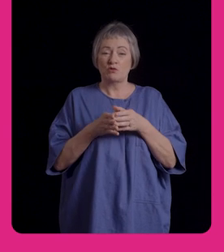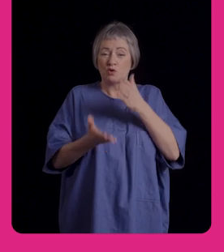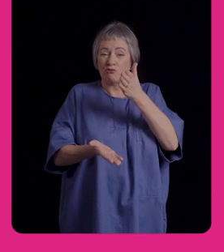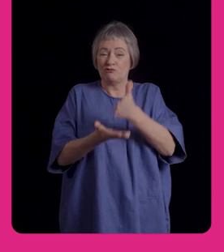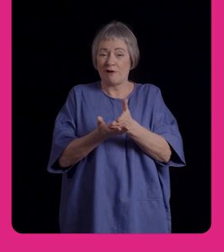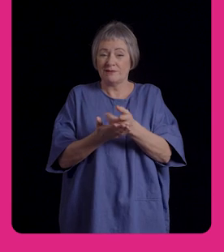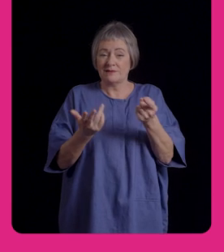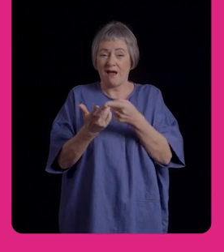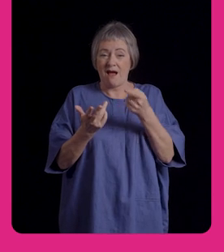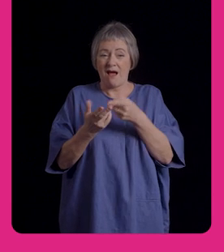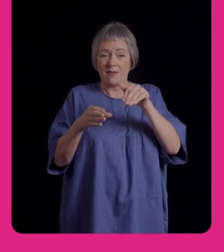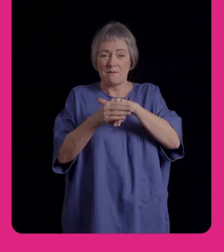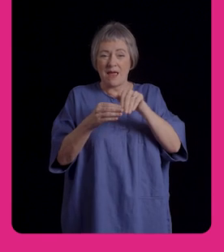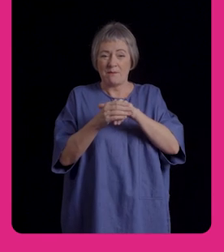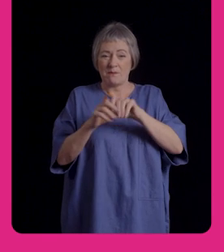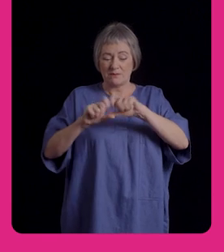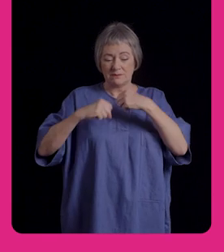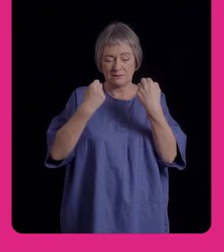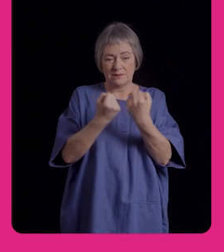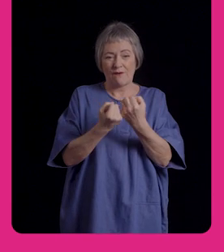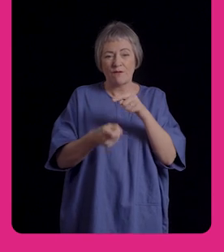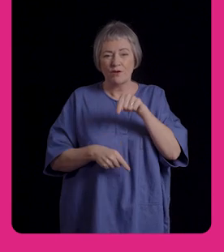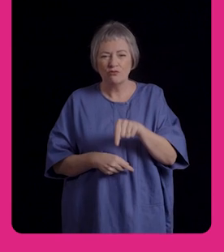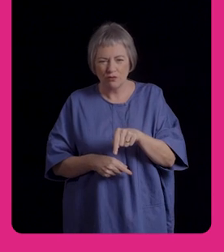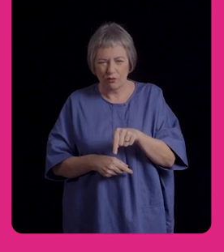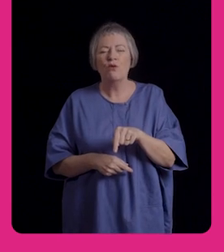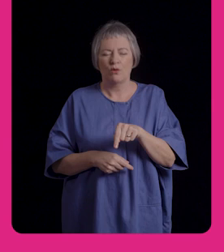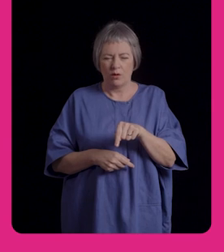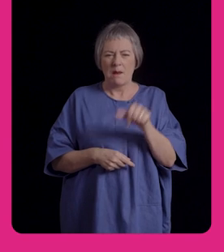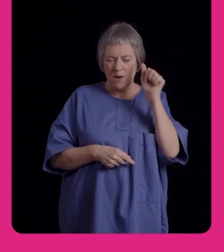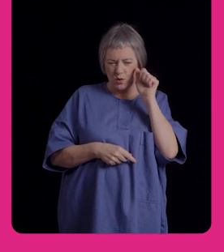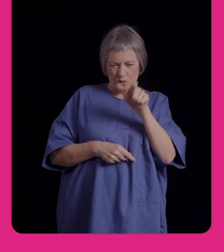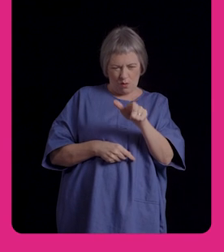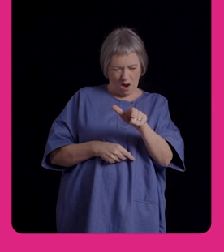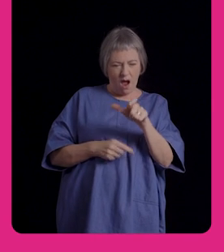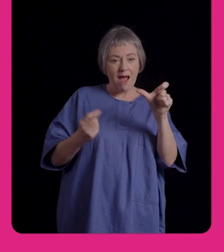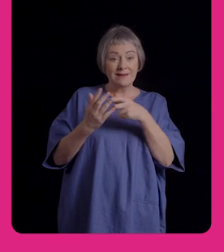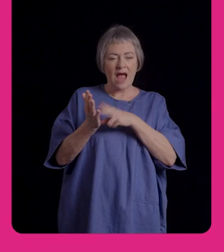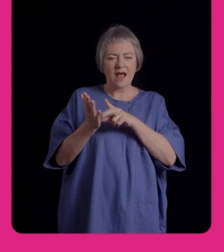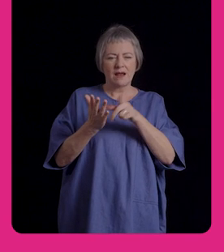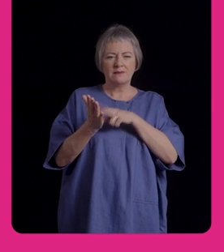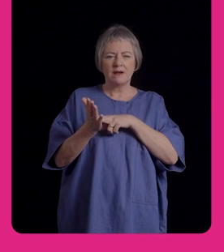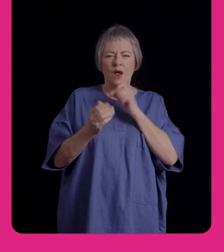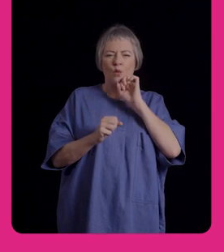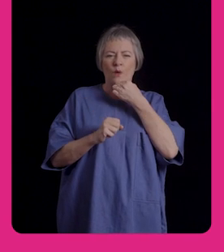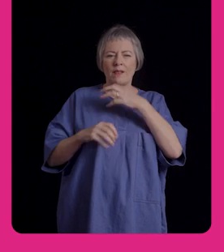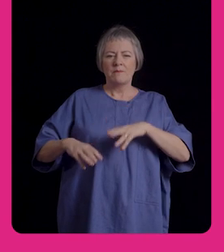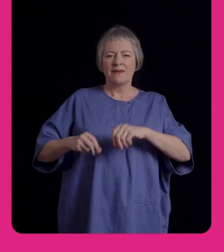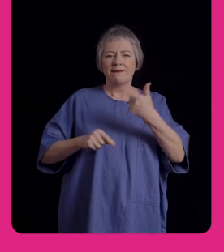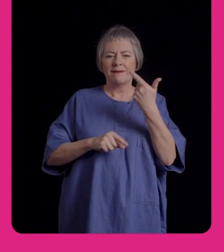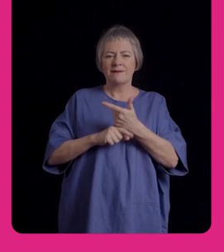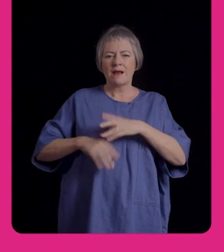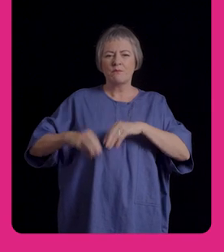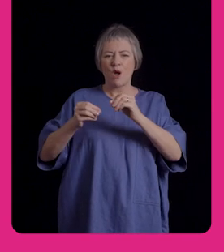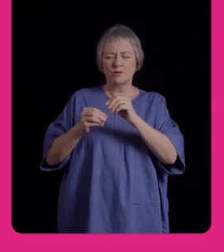don't trust other members of the crew, it's going to be hidden away somewhere. But you do, seeing the cannons, know that there will be gunpowder like somewhere on